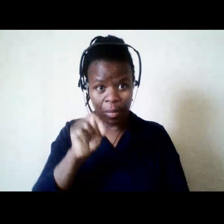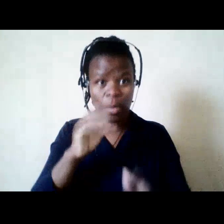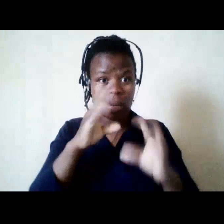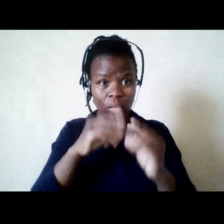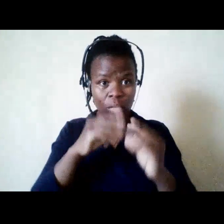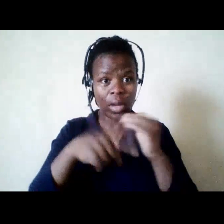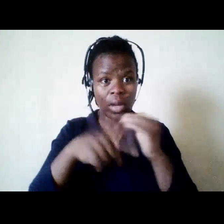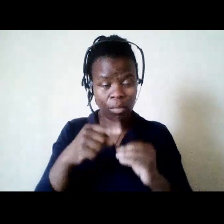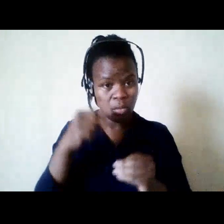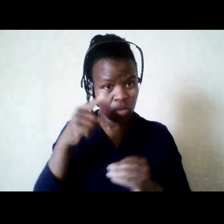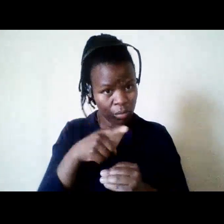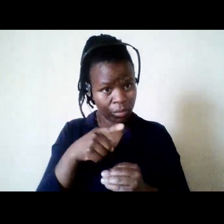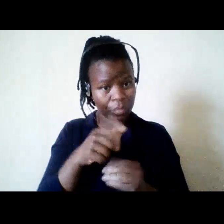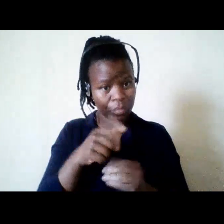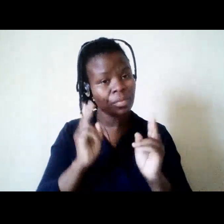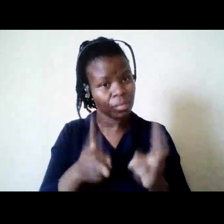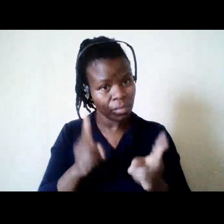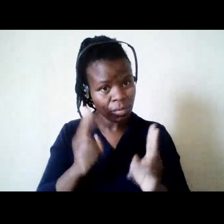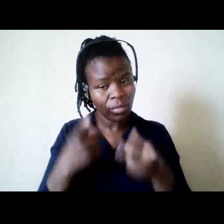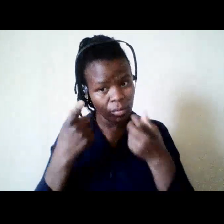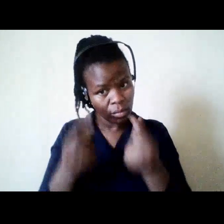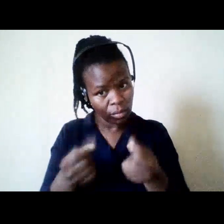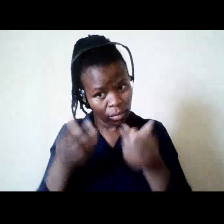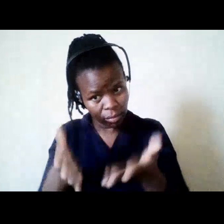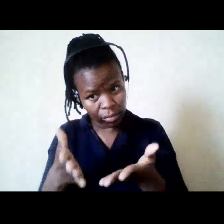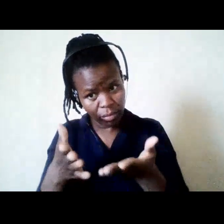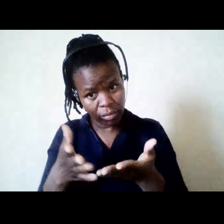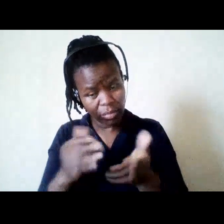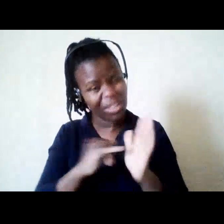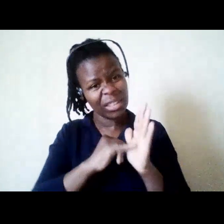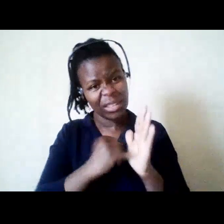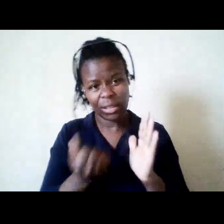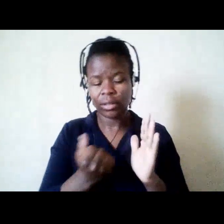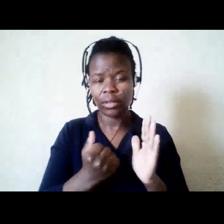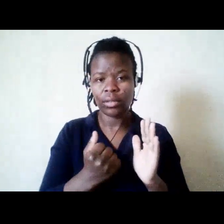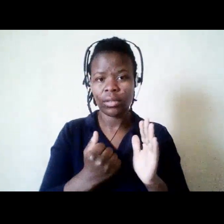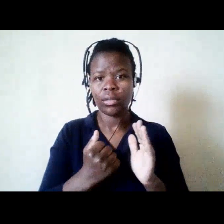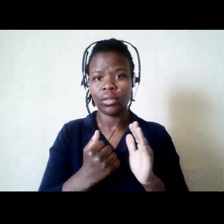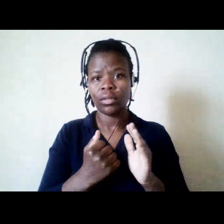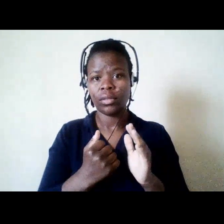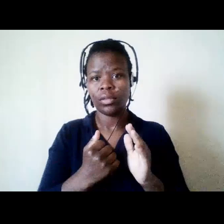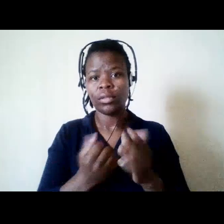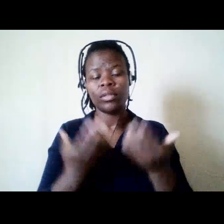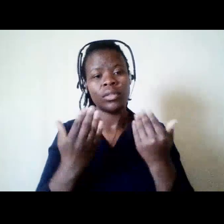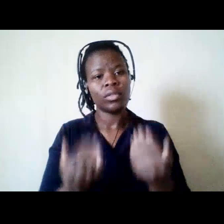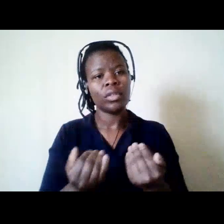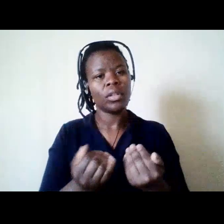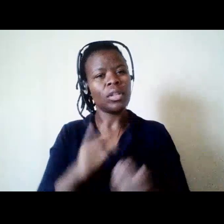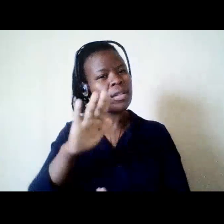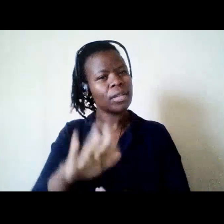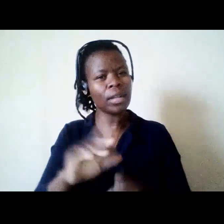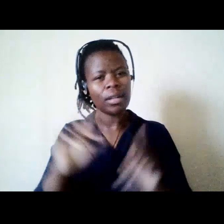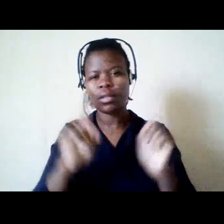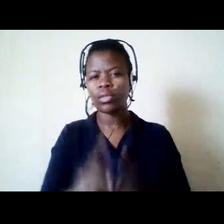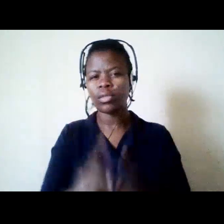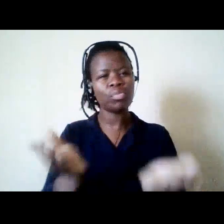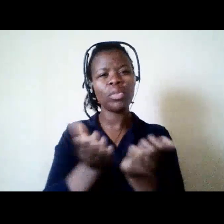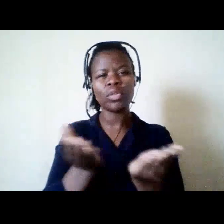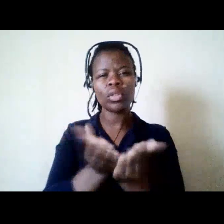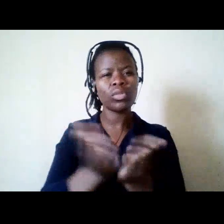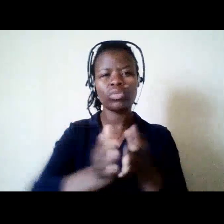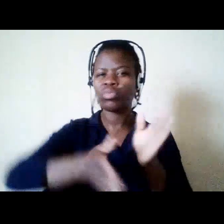do it unconsciously. So let's put the child in a special school, or let's put the child in a special care